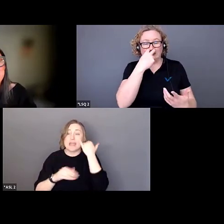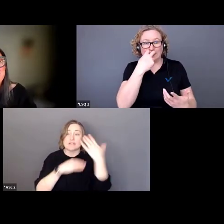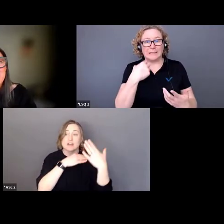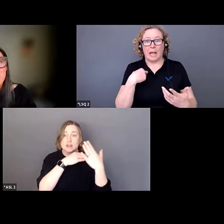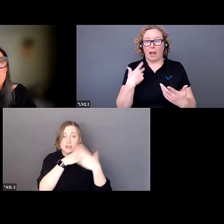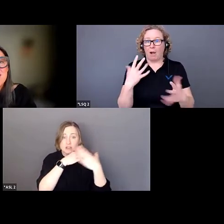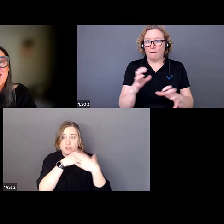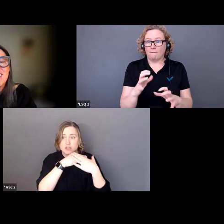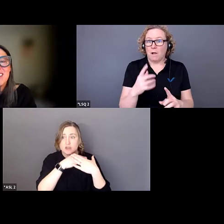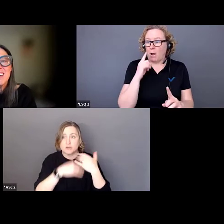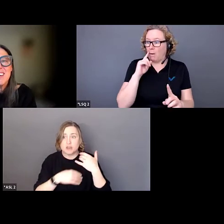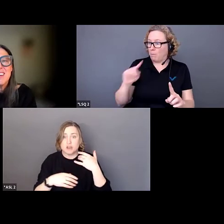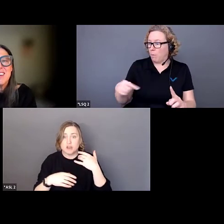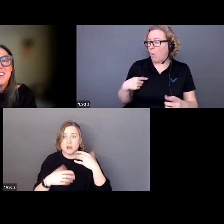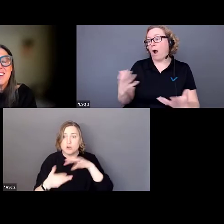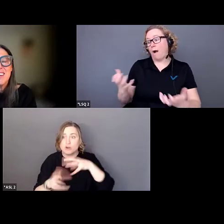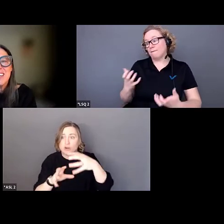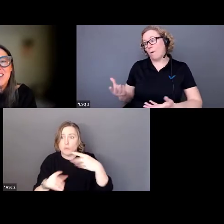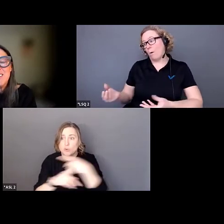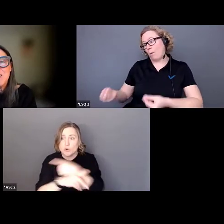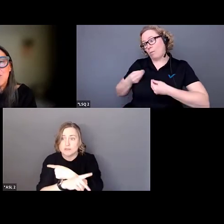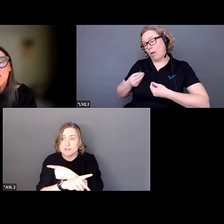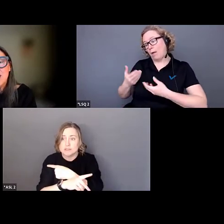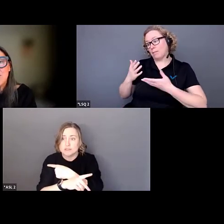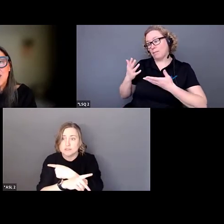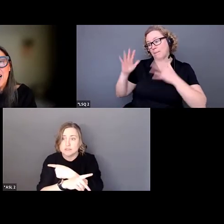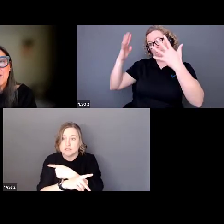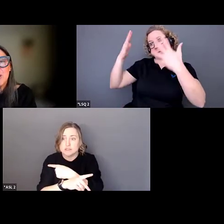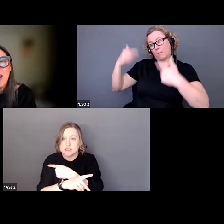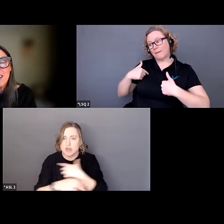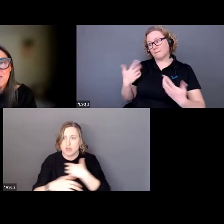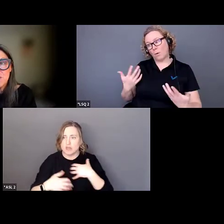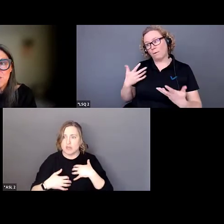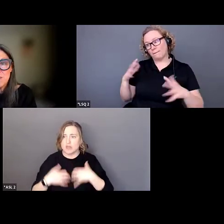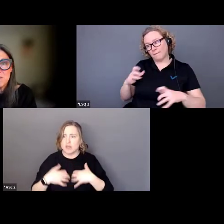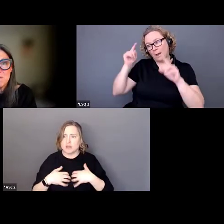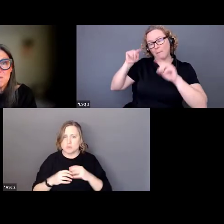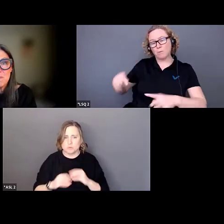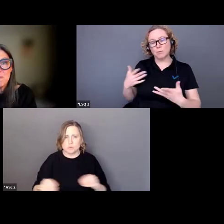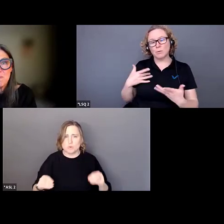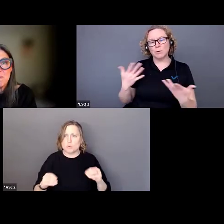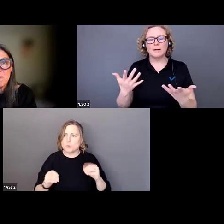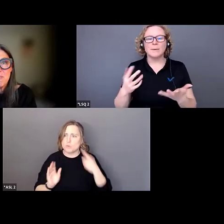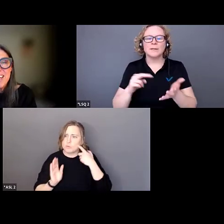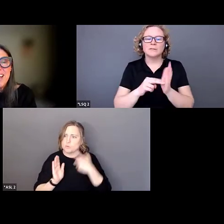we just made things worse, it leads to a feeling of lack of gratitude.